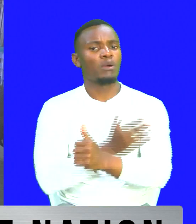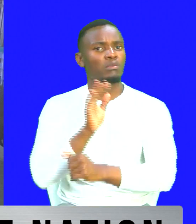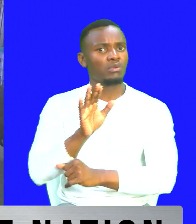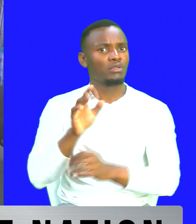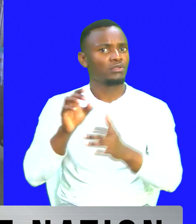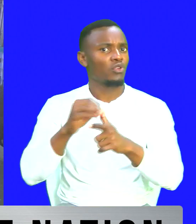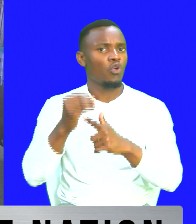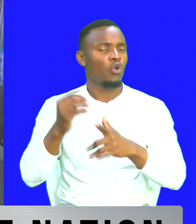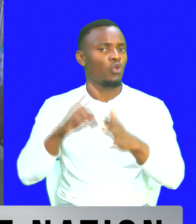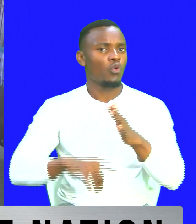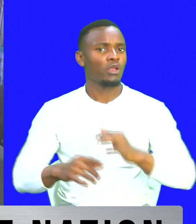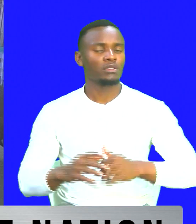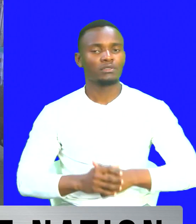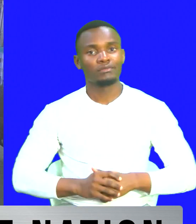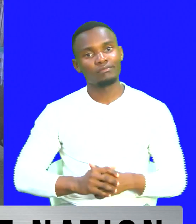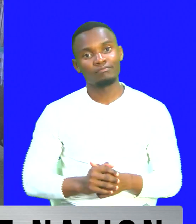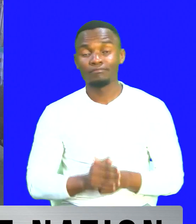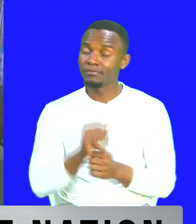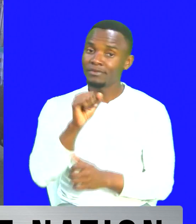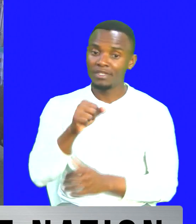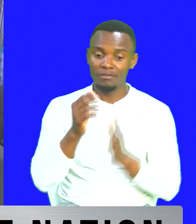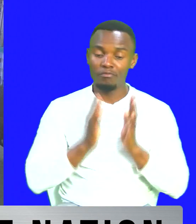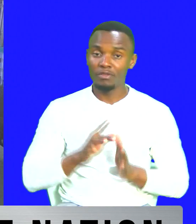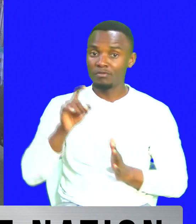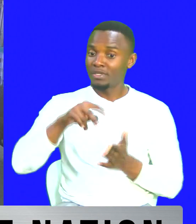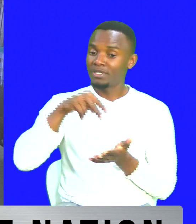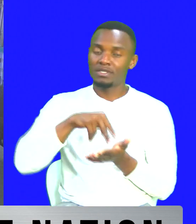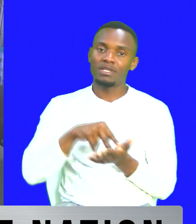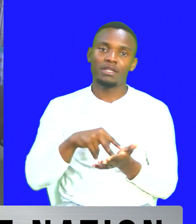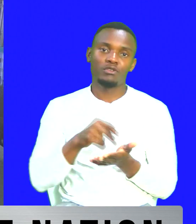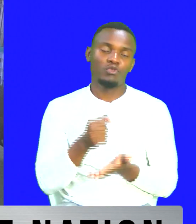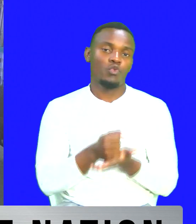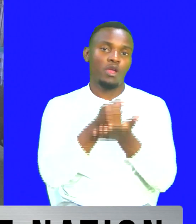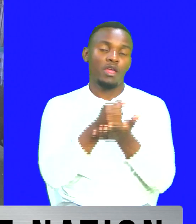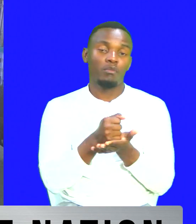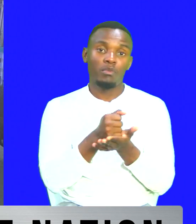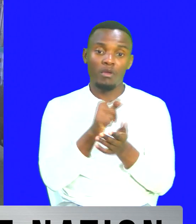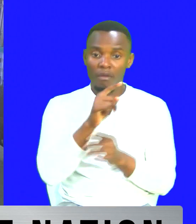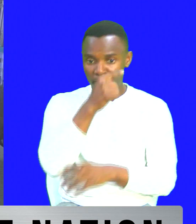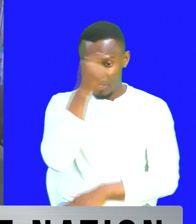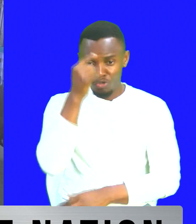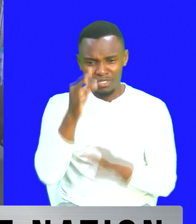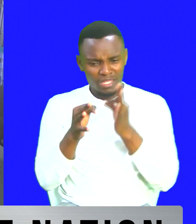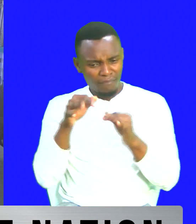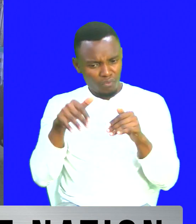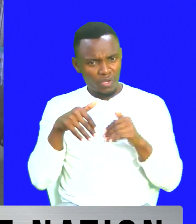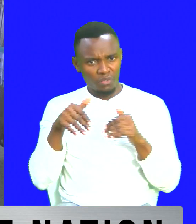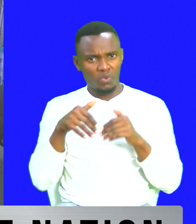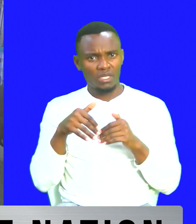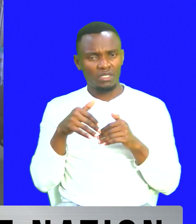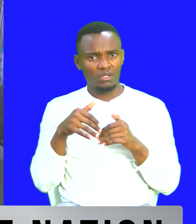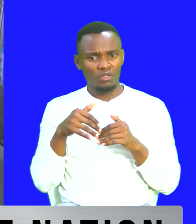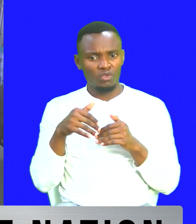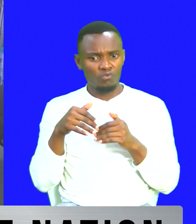to rise to the occasion, because if you are waiting, if you're waiting to be stable, if